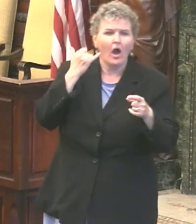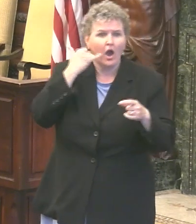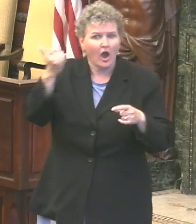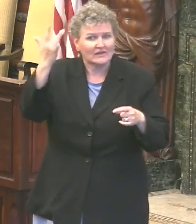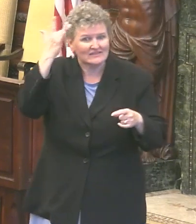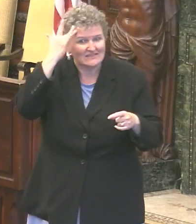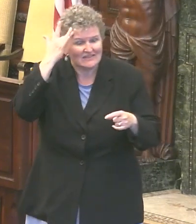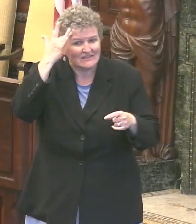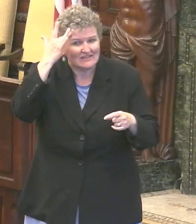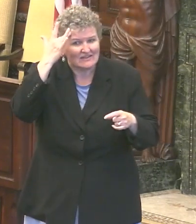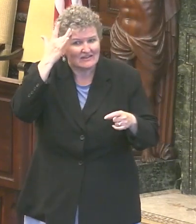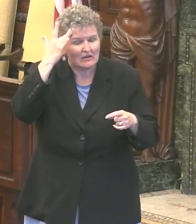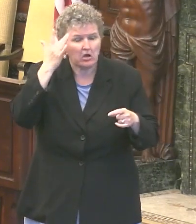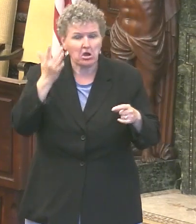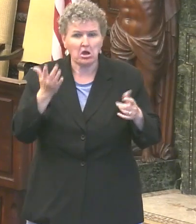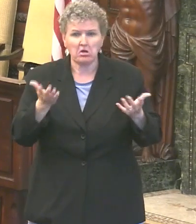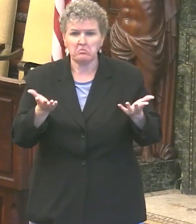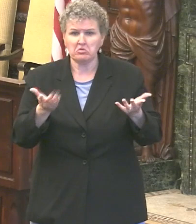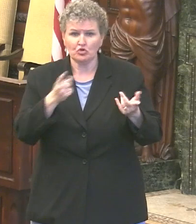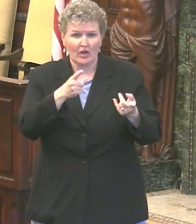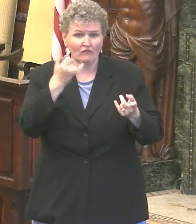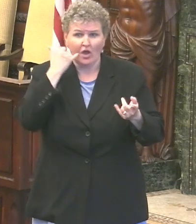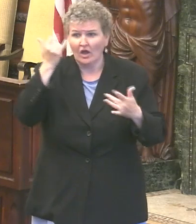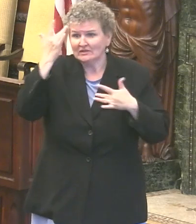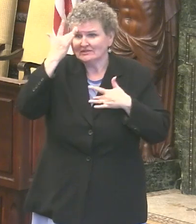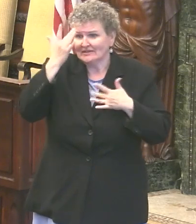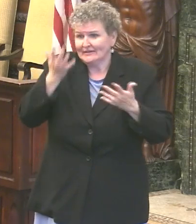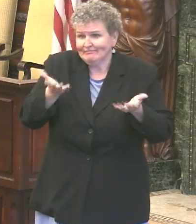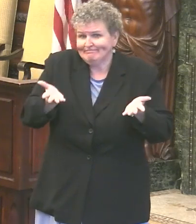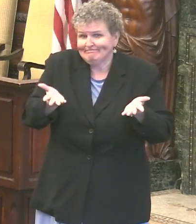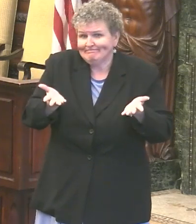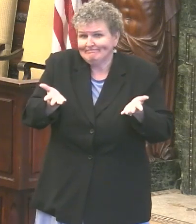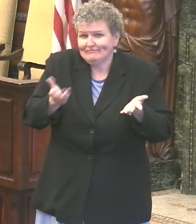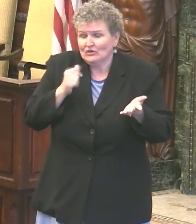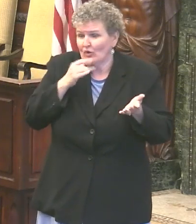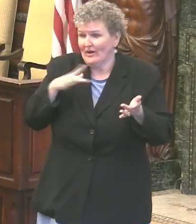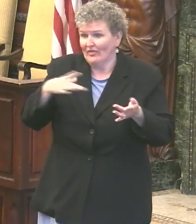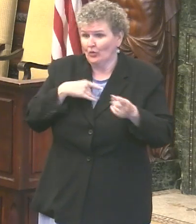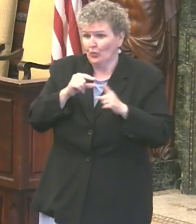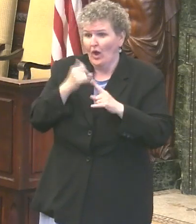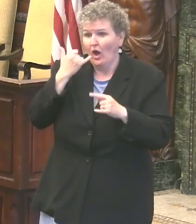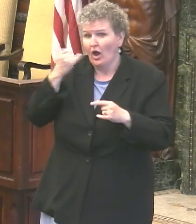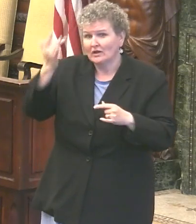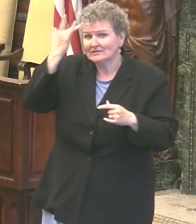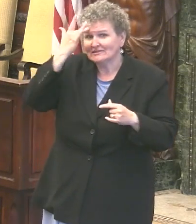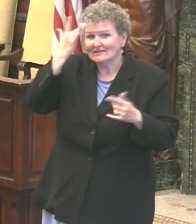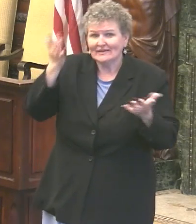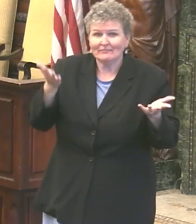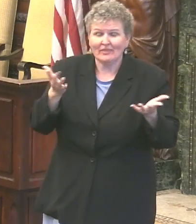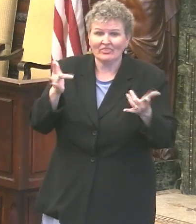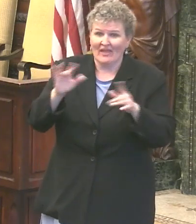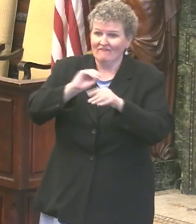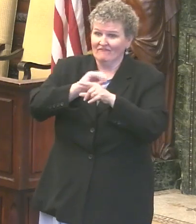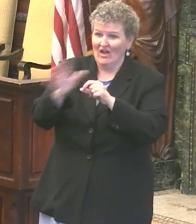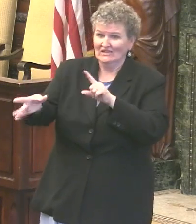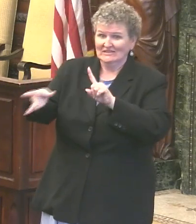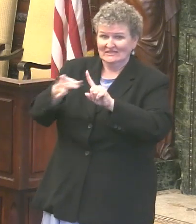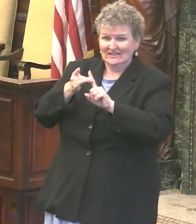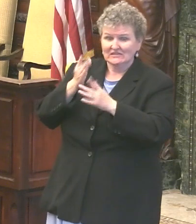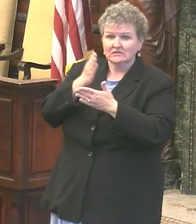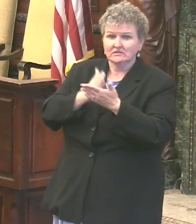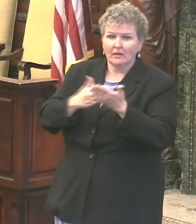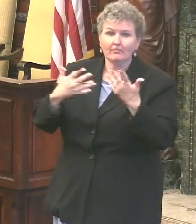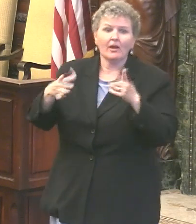they're calling in sick. There have been people exposed to the virus and contracting the virus.